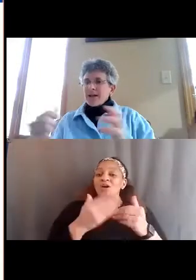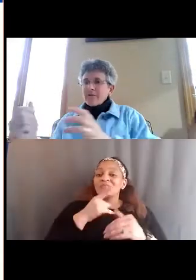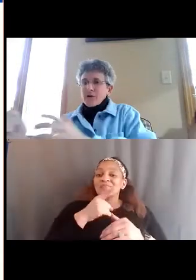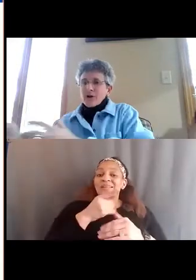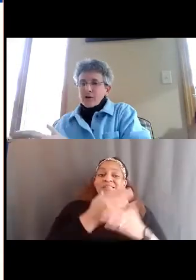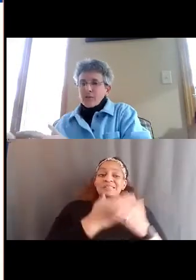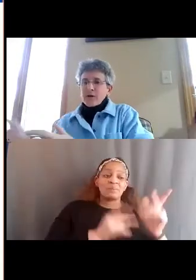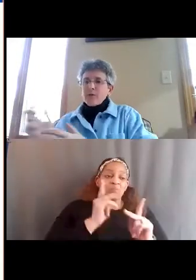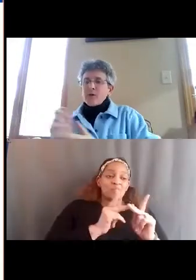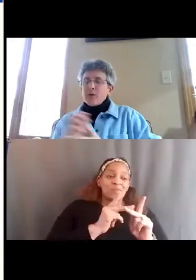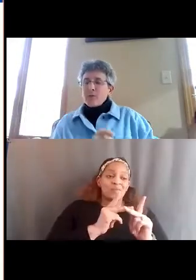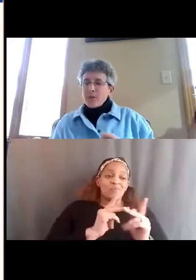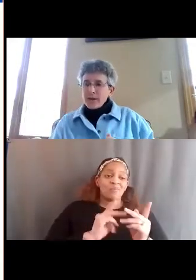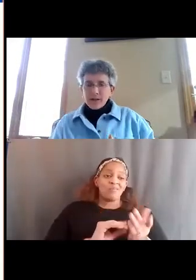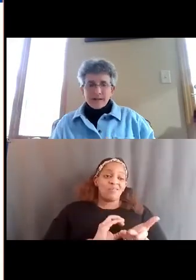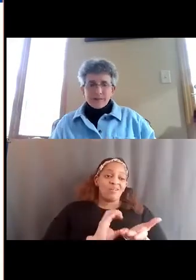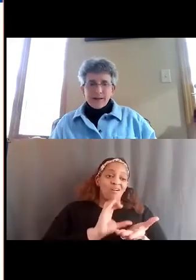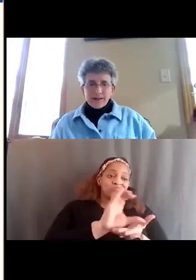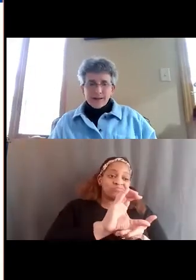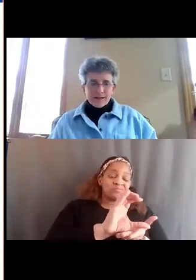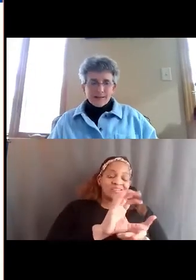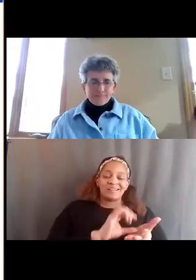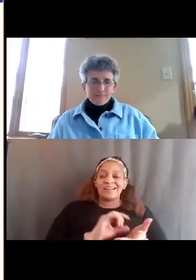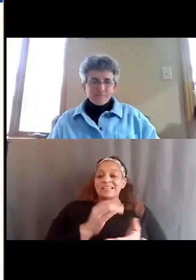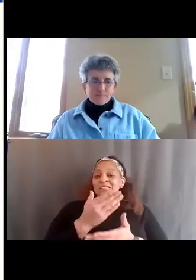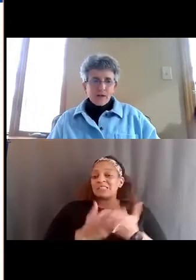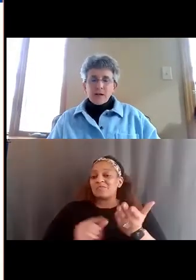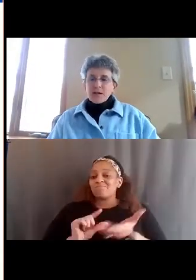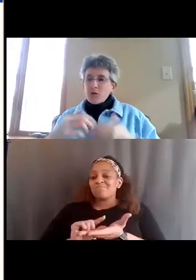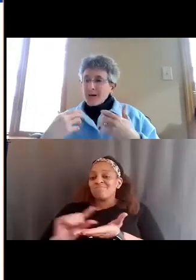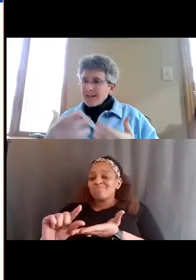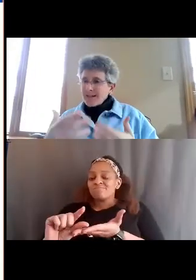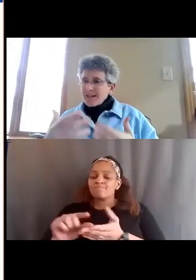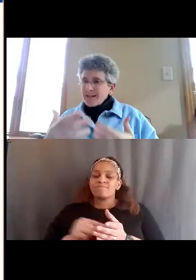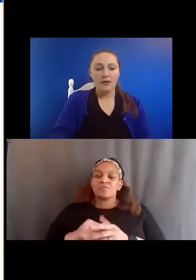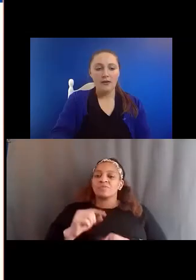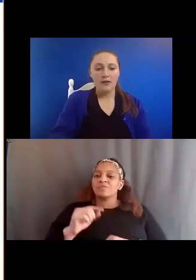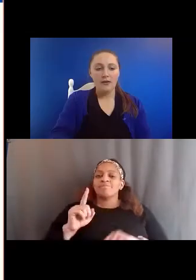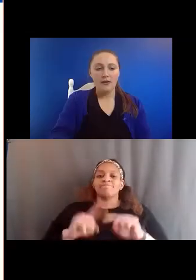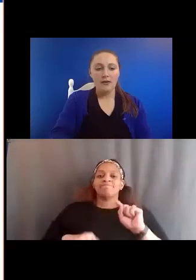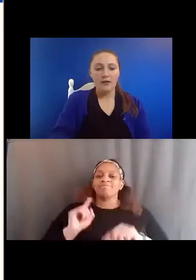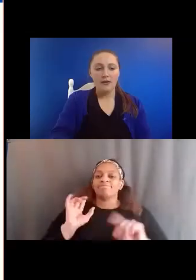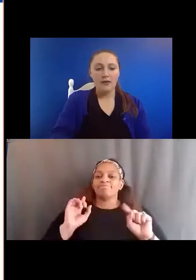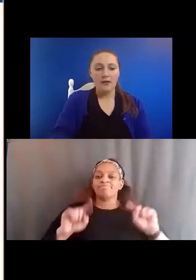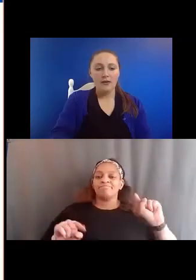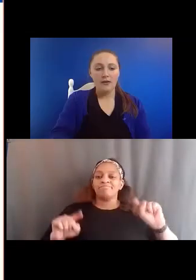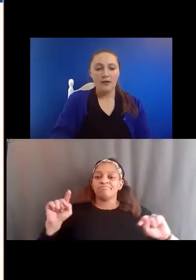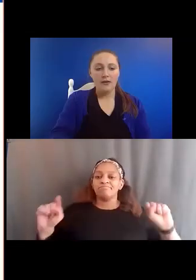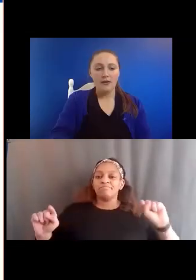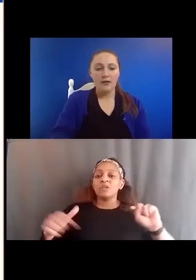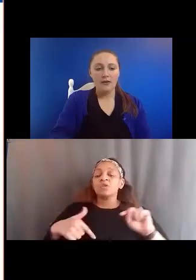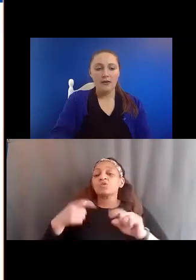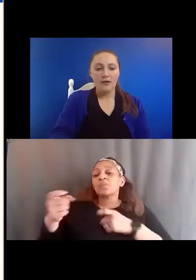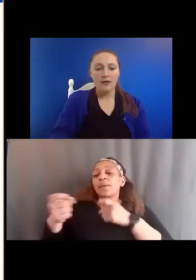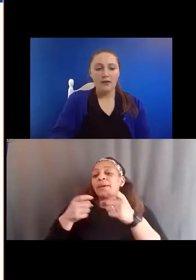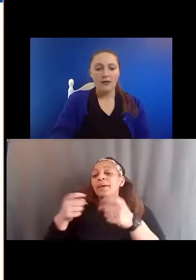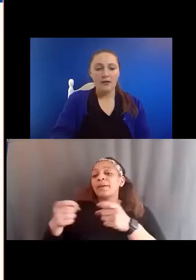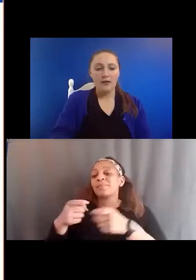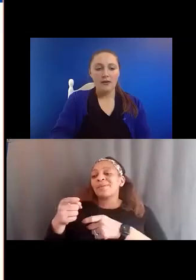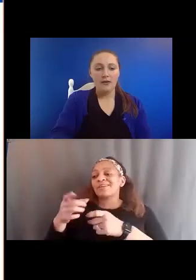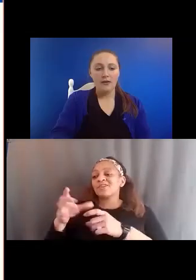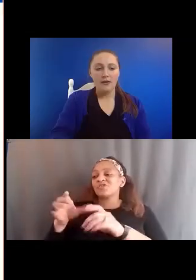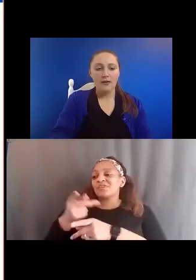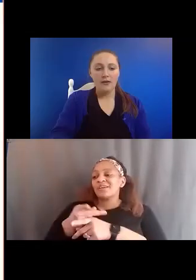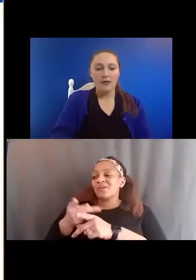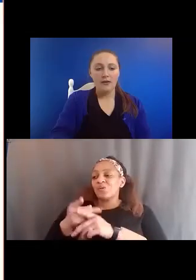payment, and for other people, they might spend less. So managed care organizations have a built-in incentive